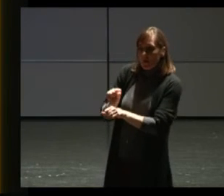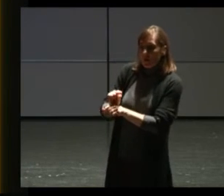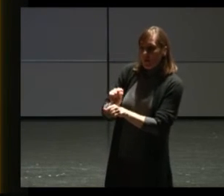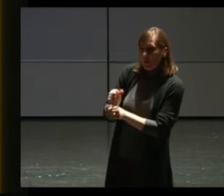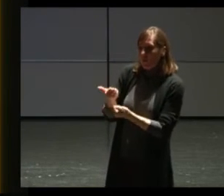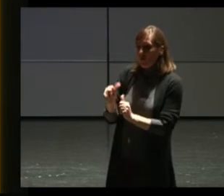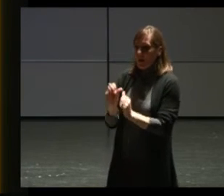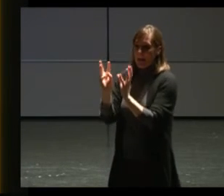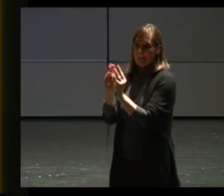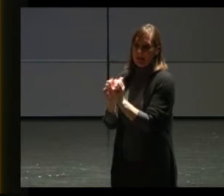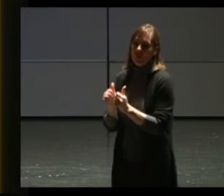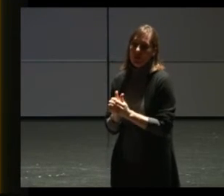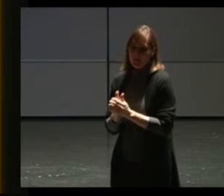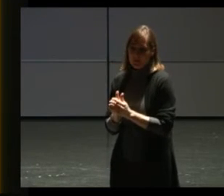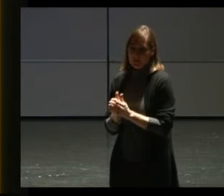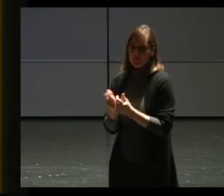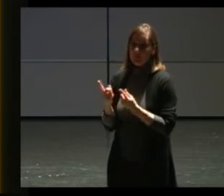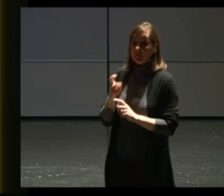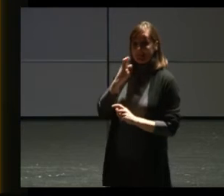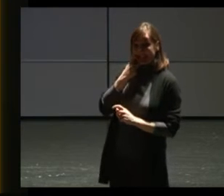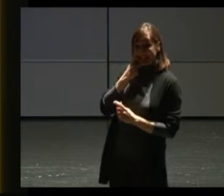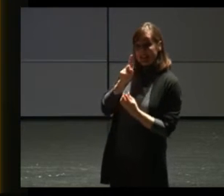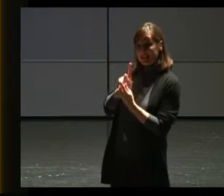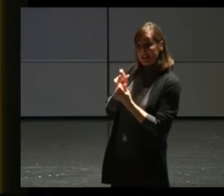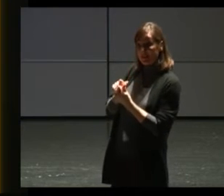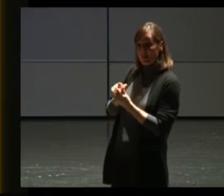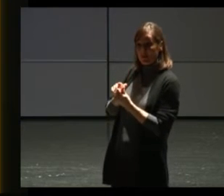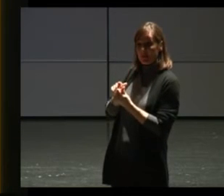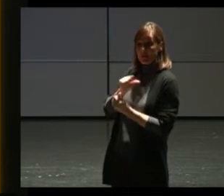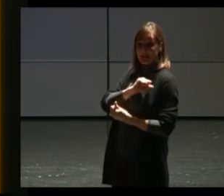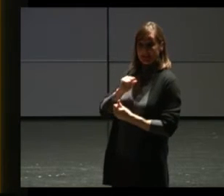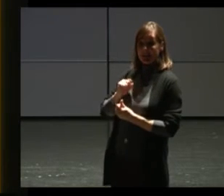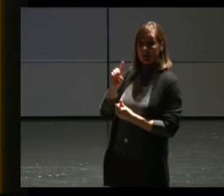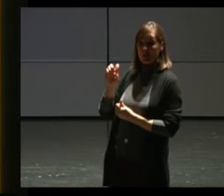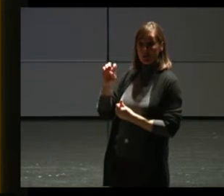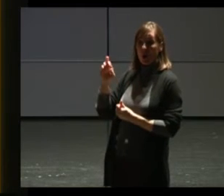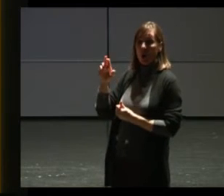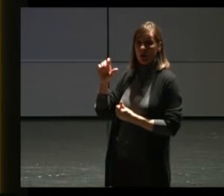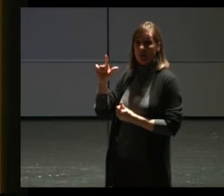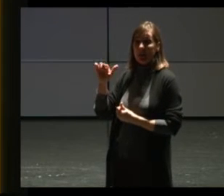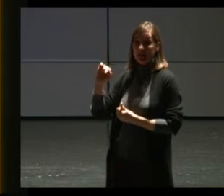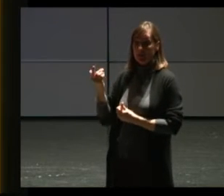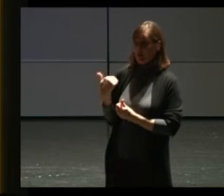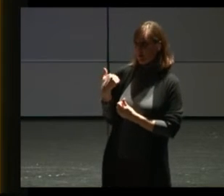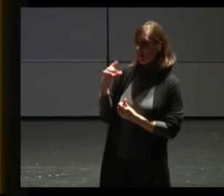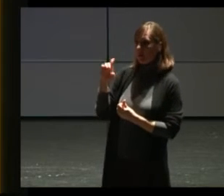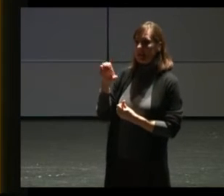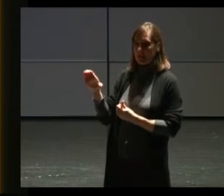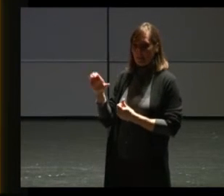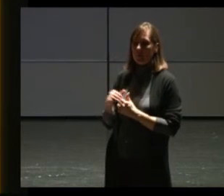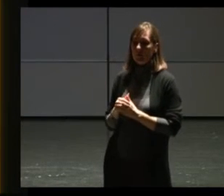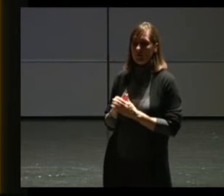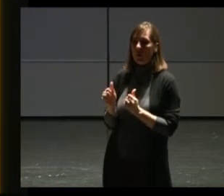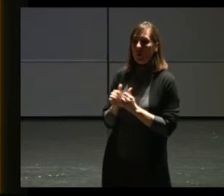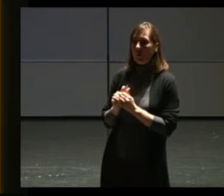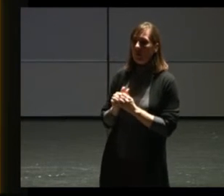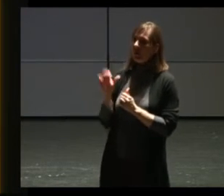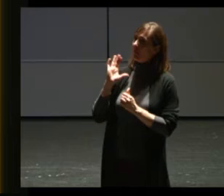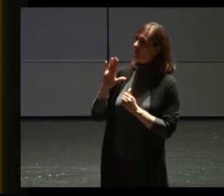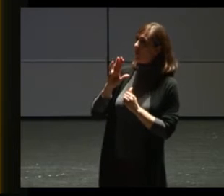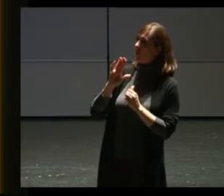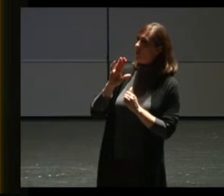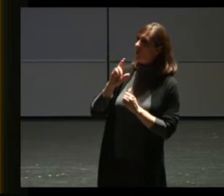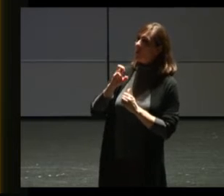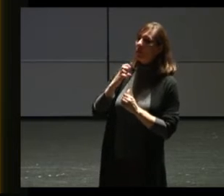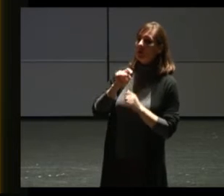with. I met with Senator Darling in early December with our former regent, our former Regent President